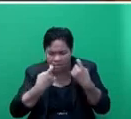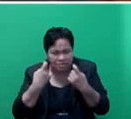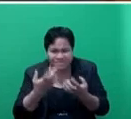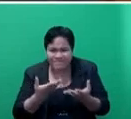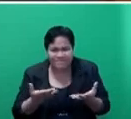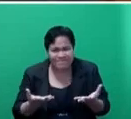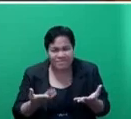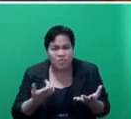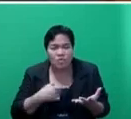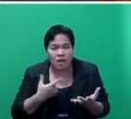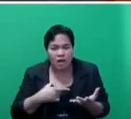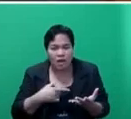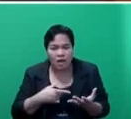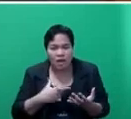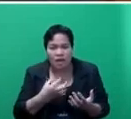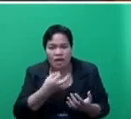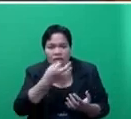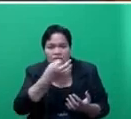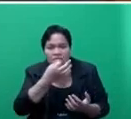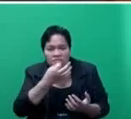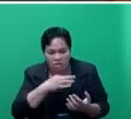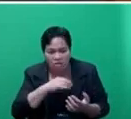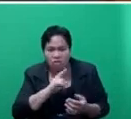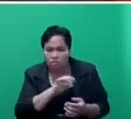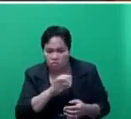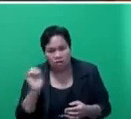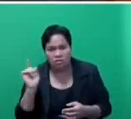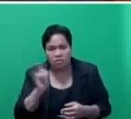many number of people are not exercising their rights.